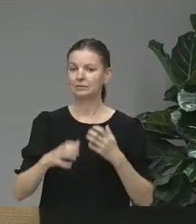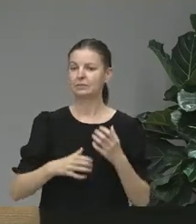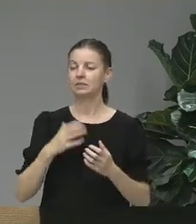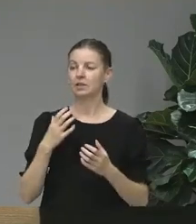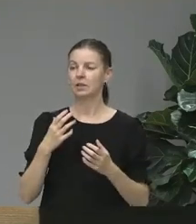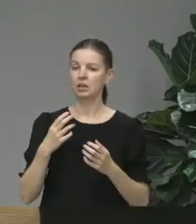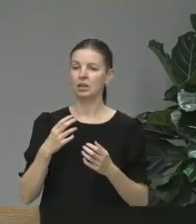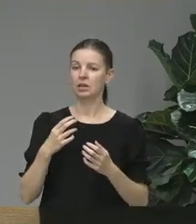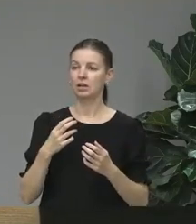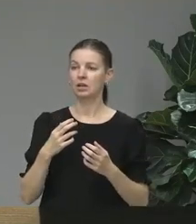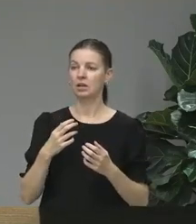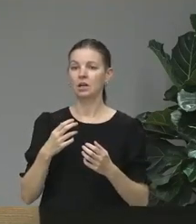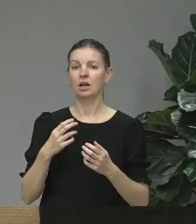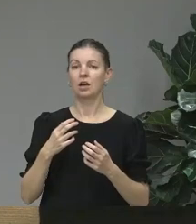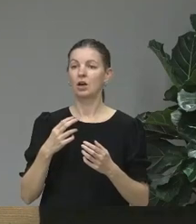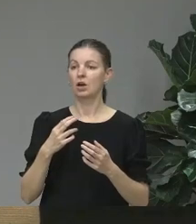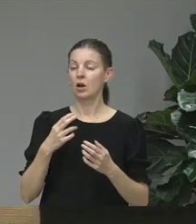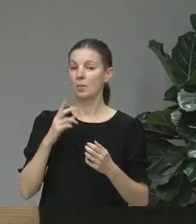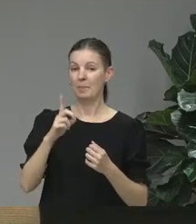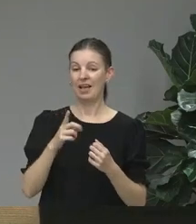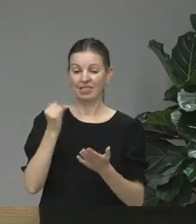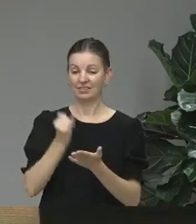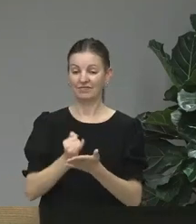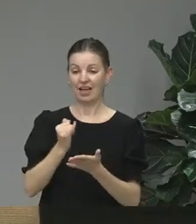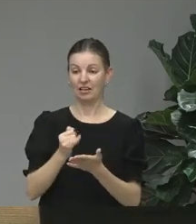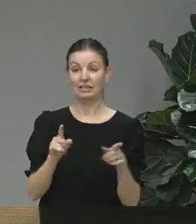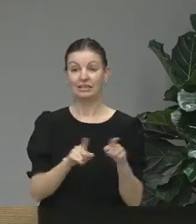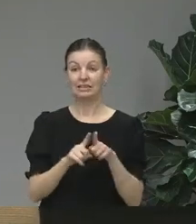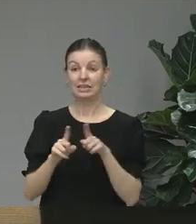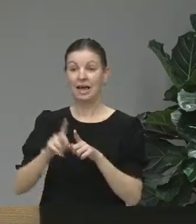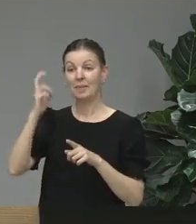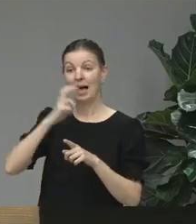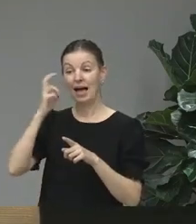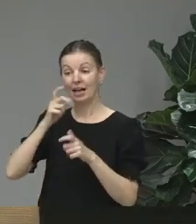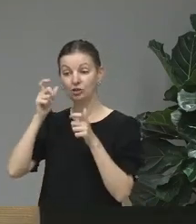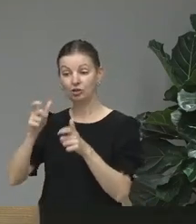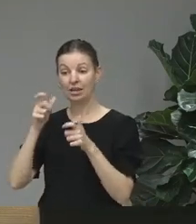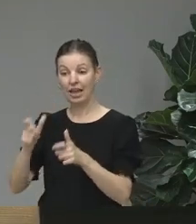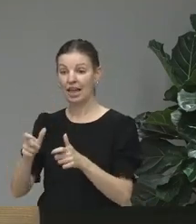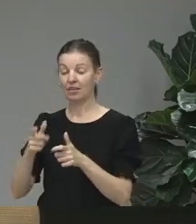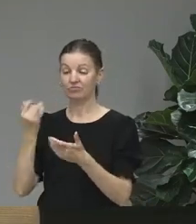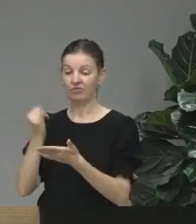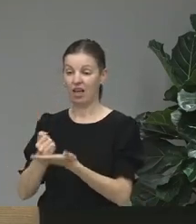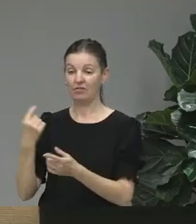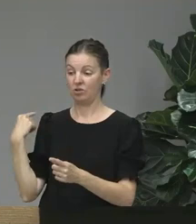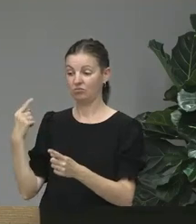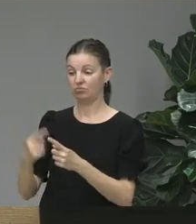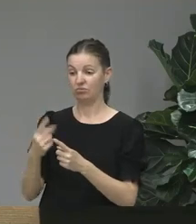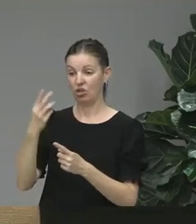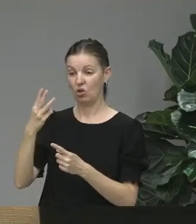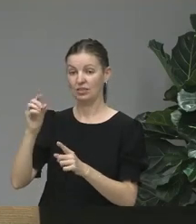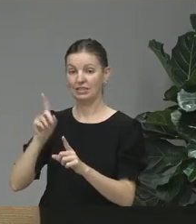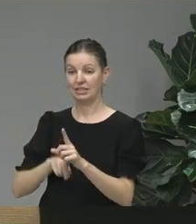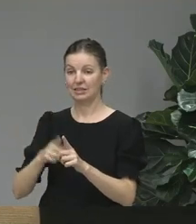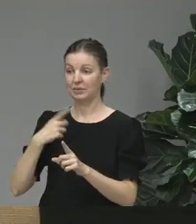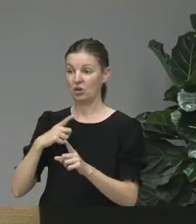me, have totally failed for, as the Aged Care Royal Commission found, for 20 or 30 years. And it's because you're left with